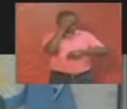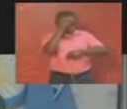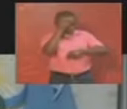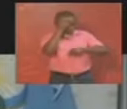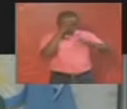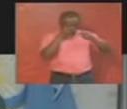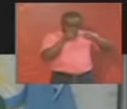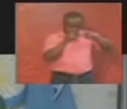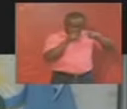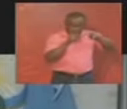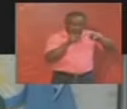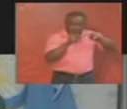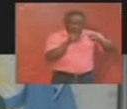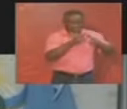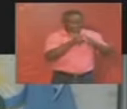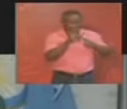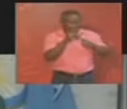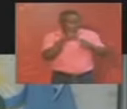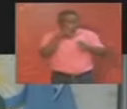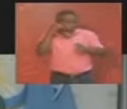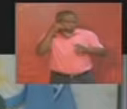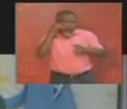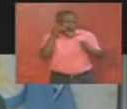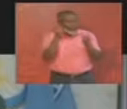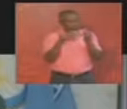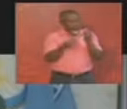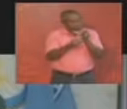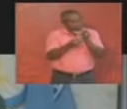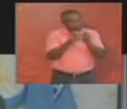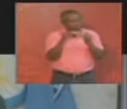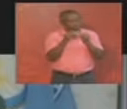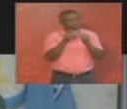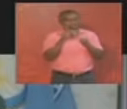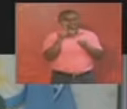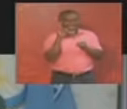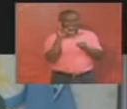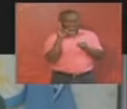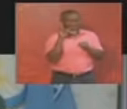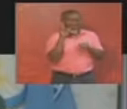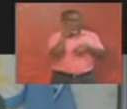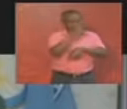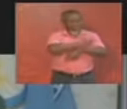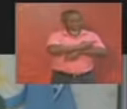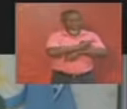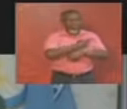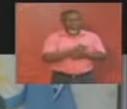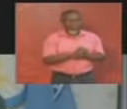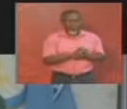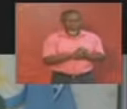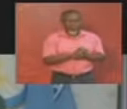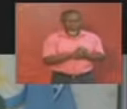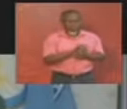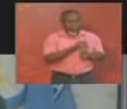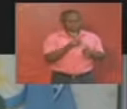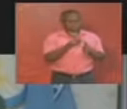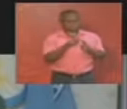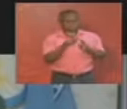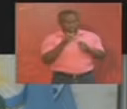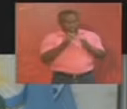and then they do 7 days home quarantine. So when they transfer to Tobago, we would take over the monitoring of them during the